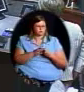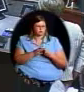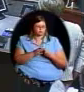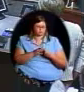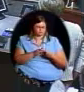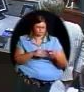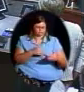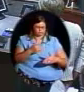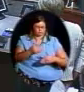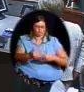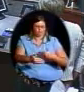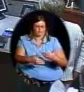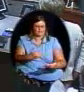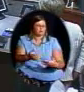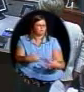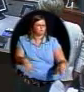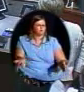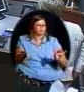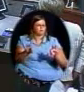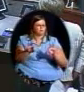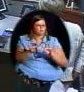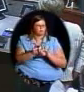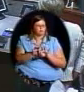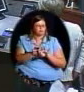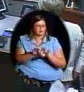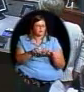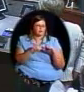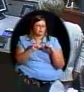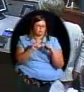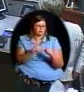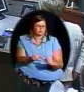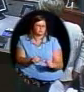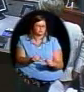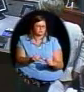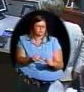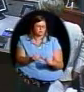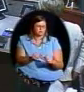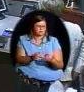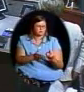path of improvement, continuous improvement, which is one of the board's goals.